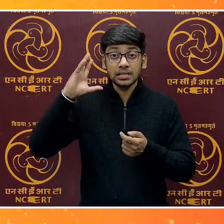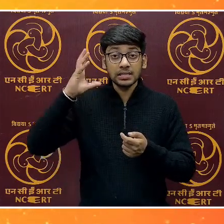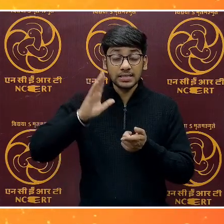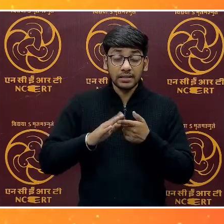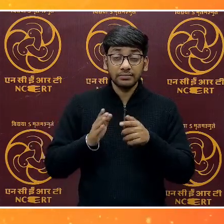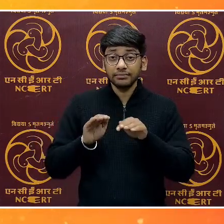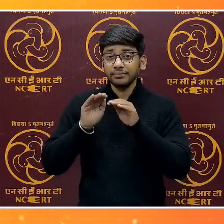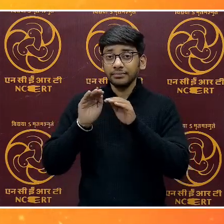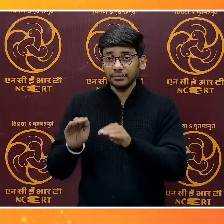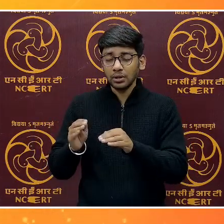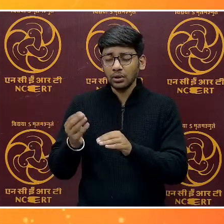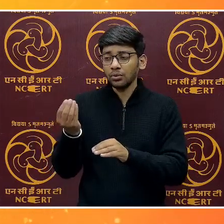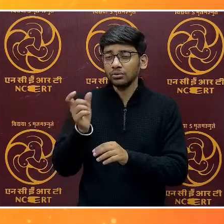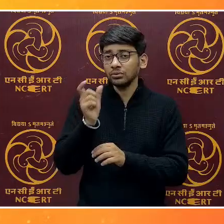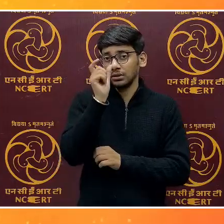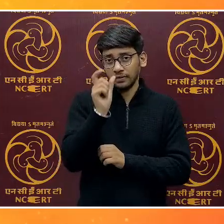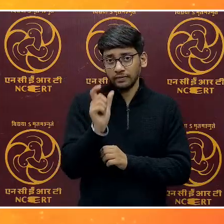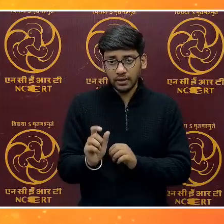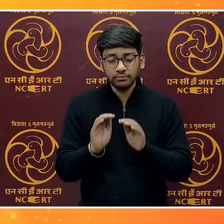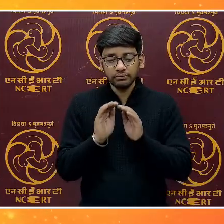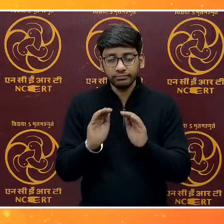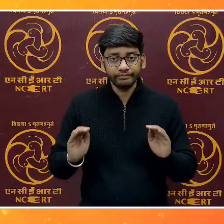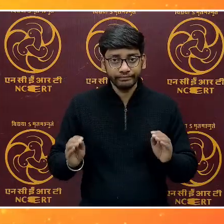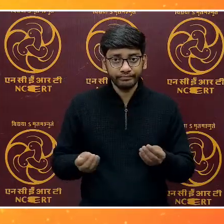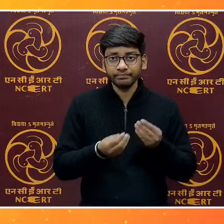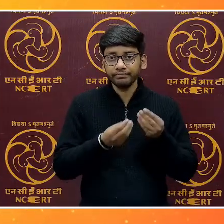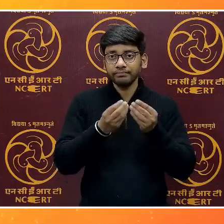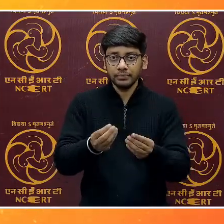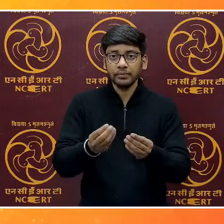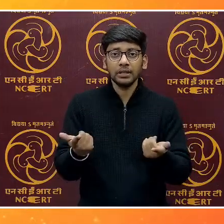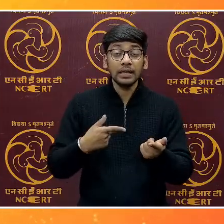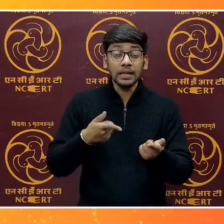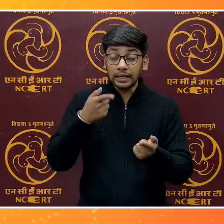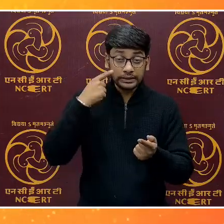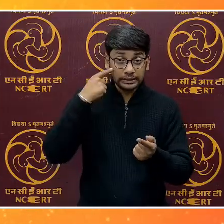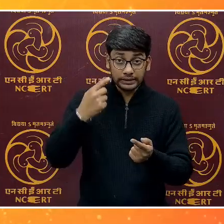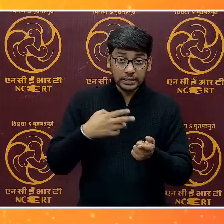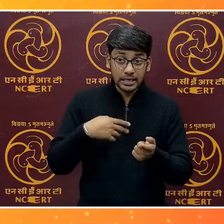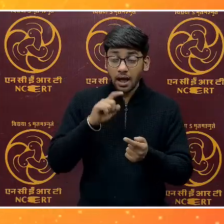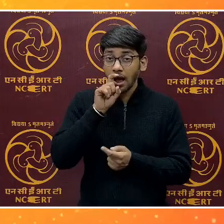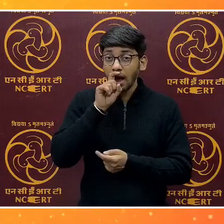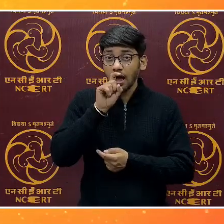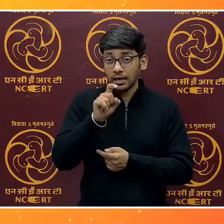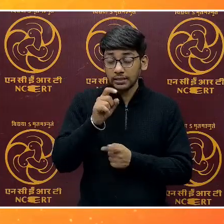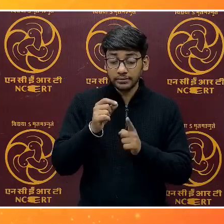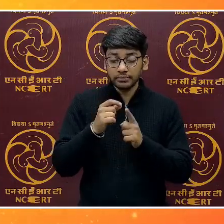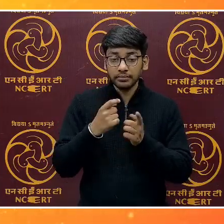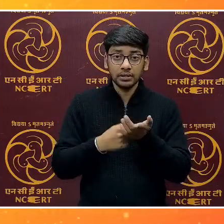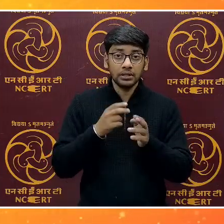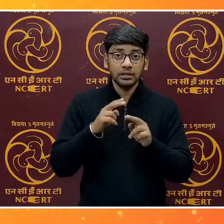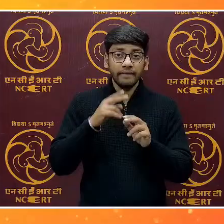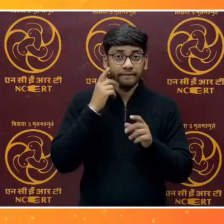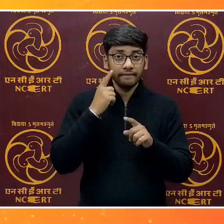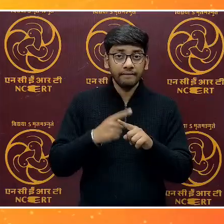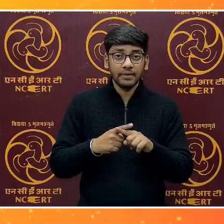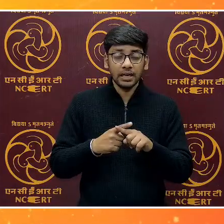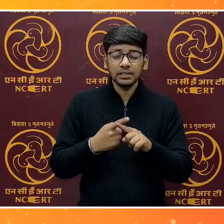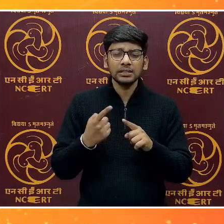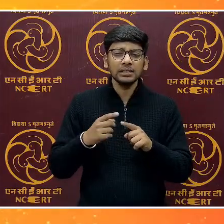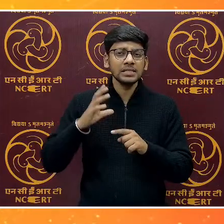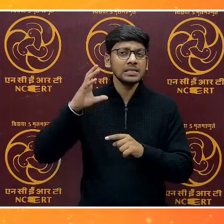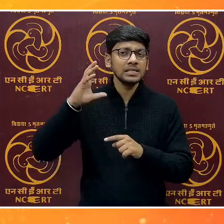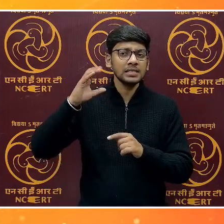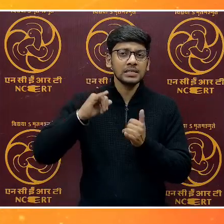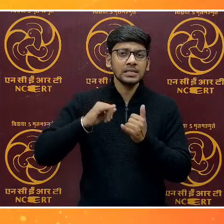I have brought a few words for you, dear children, where you will be asked to prefix the word sun in front